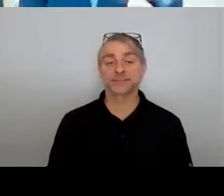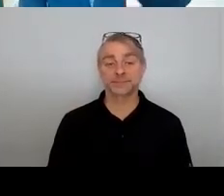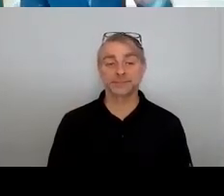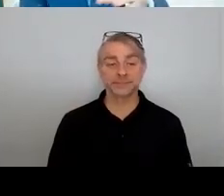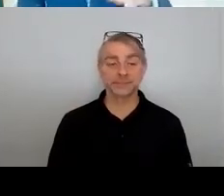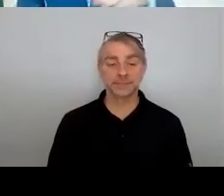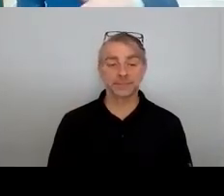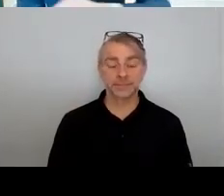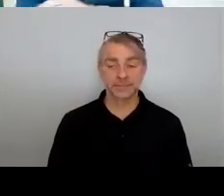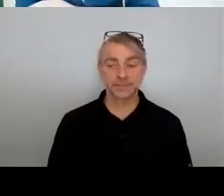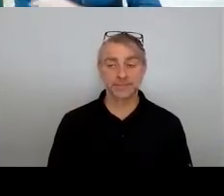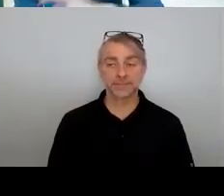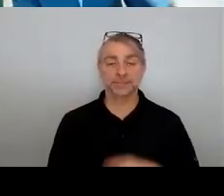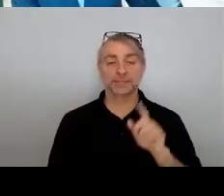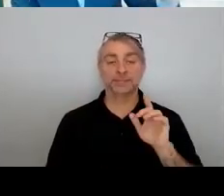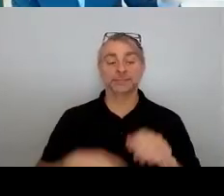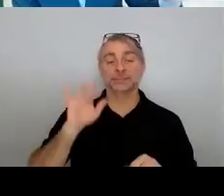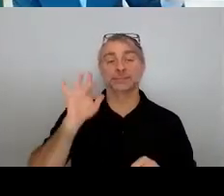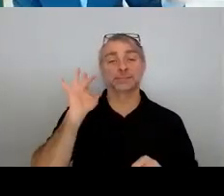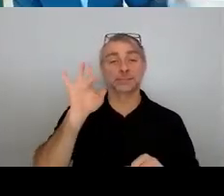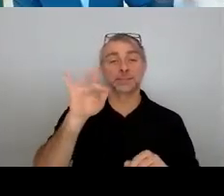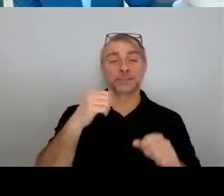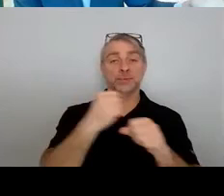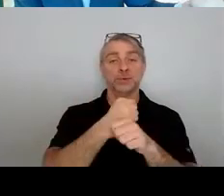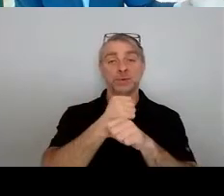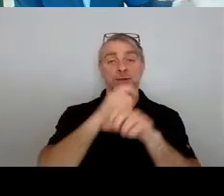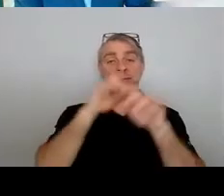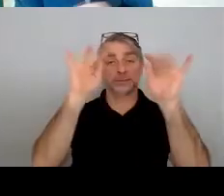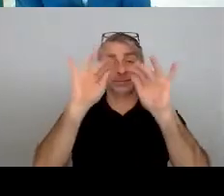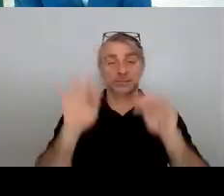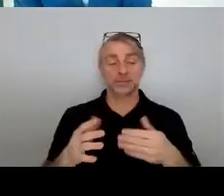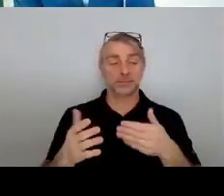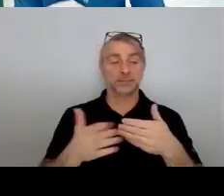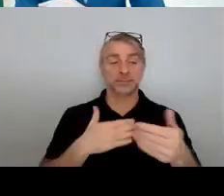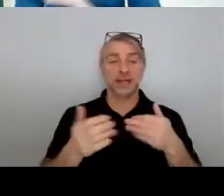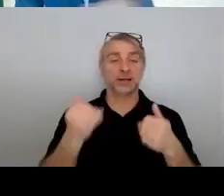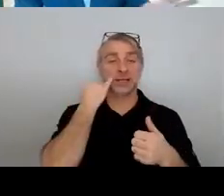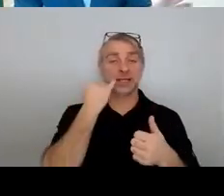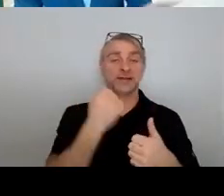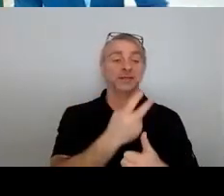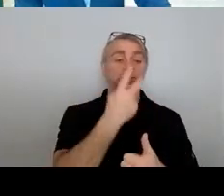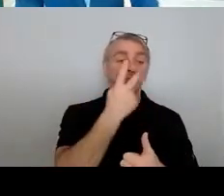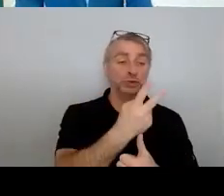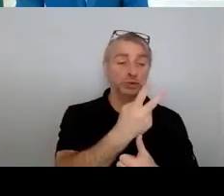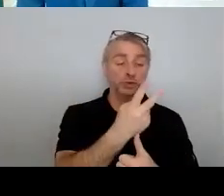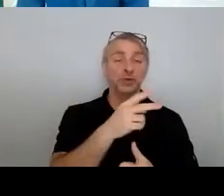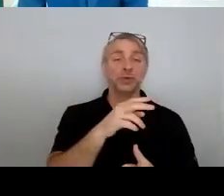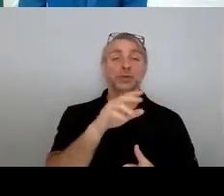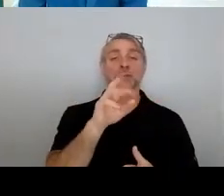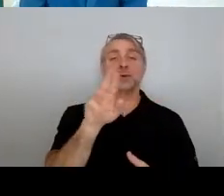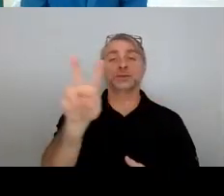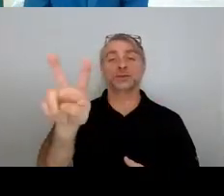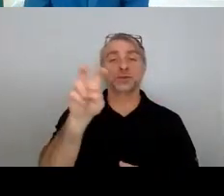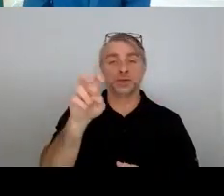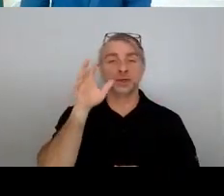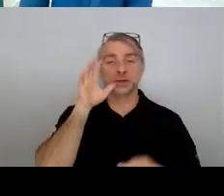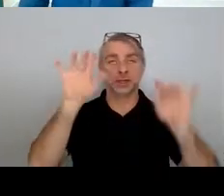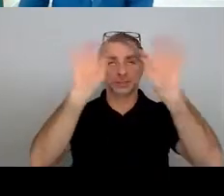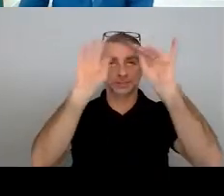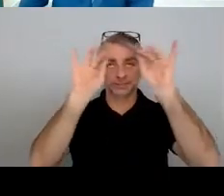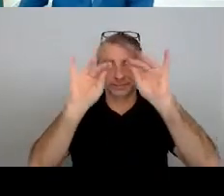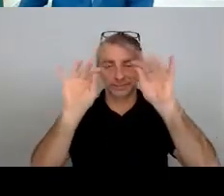You run this script, and it doesn't matter if you have 2 effect sizes or 200, it will run it for every single one as long as you have that